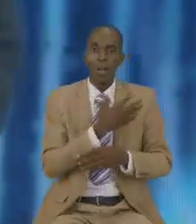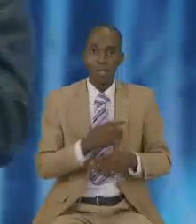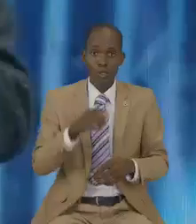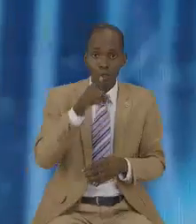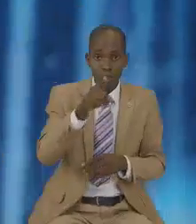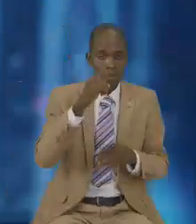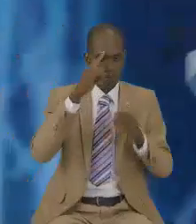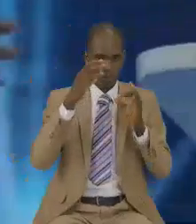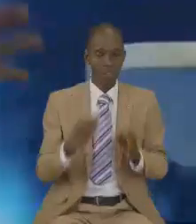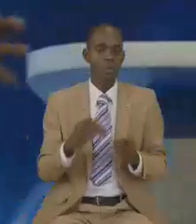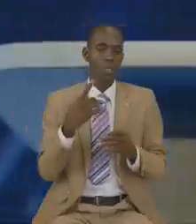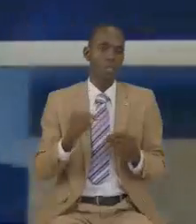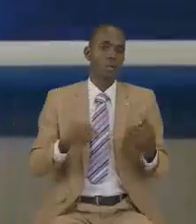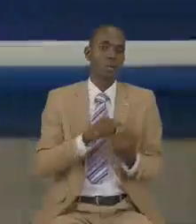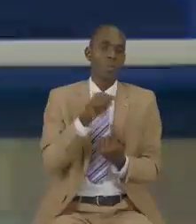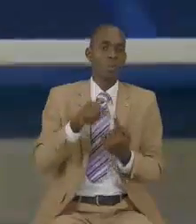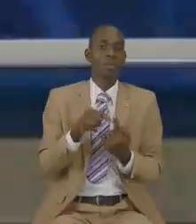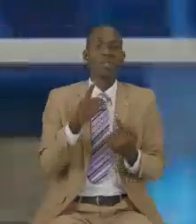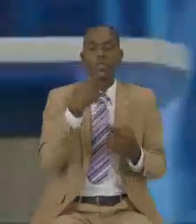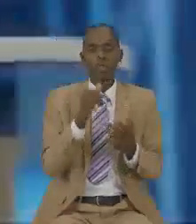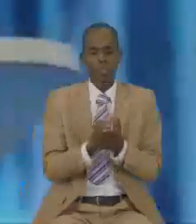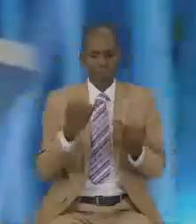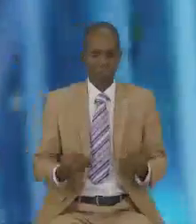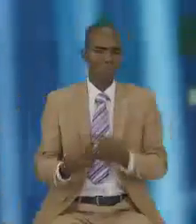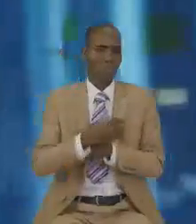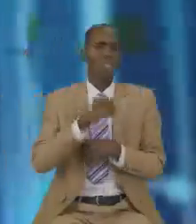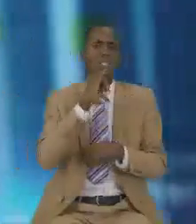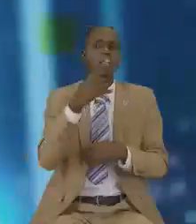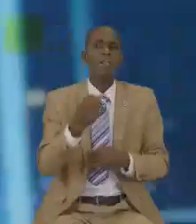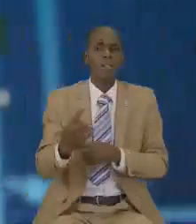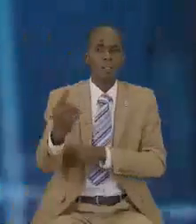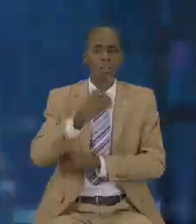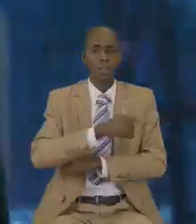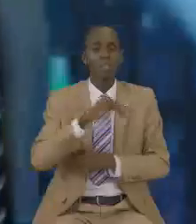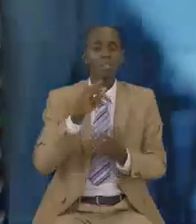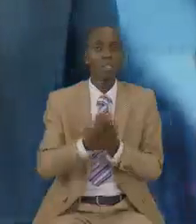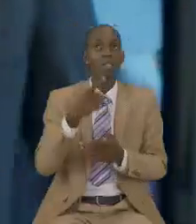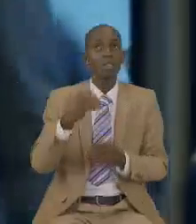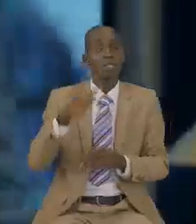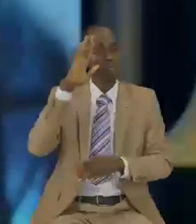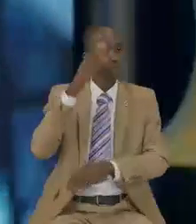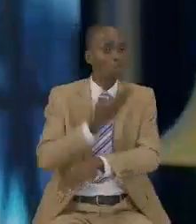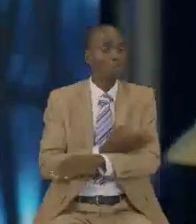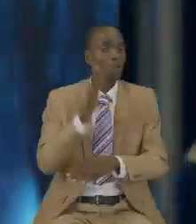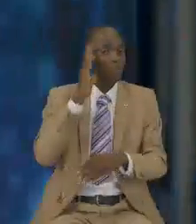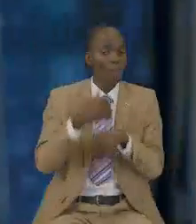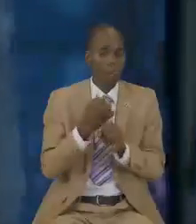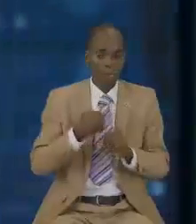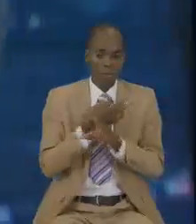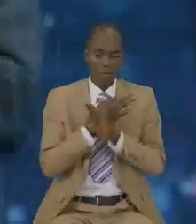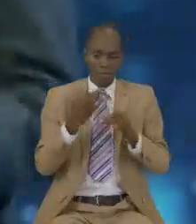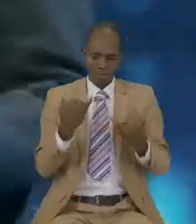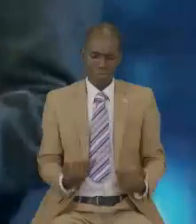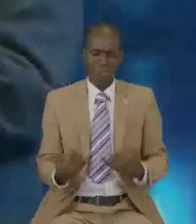when. And you say, today is the day the Son will set me free. Today is my time.